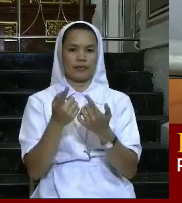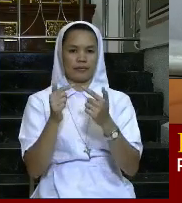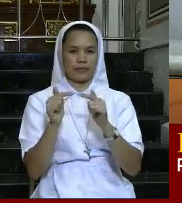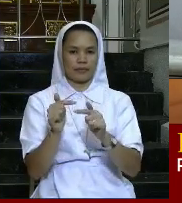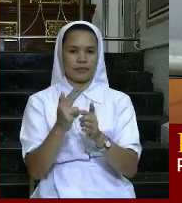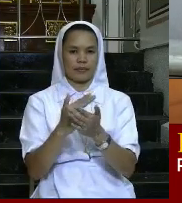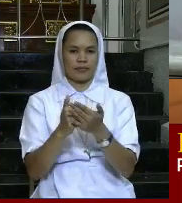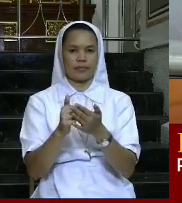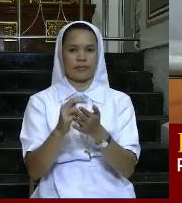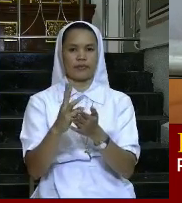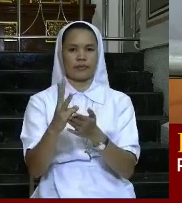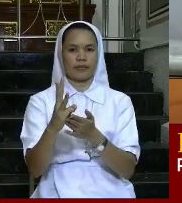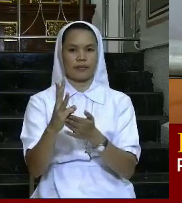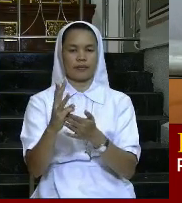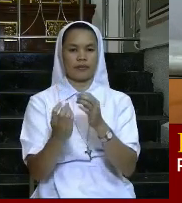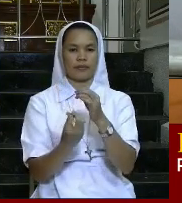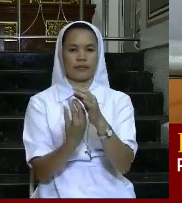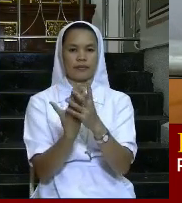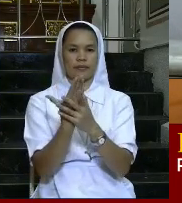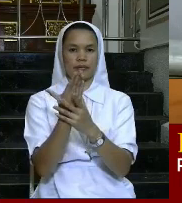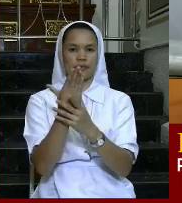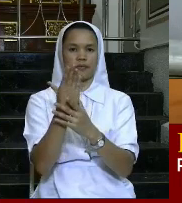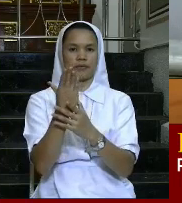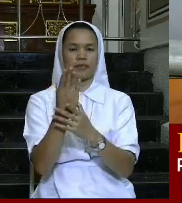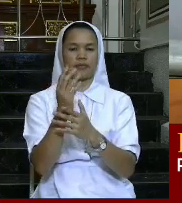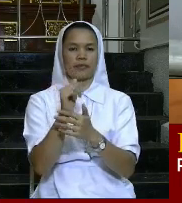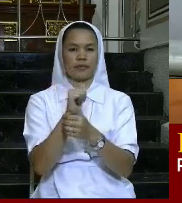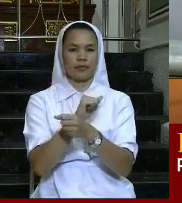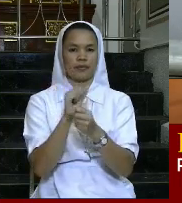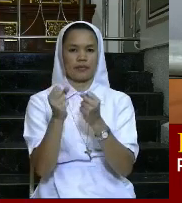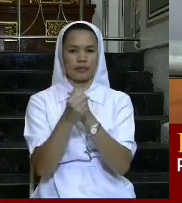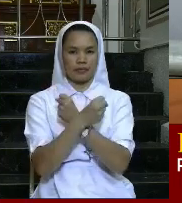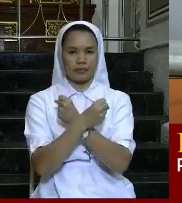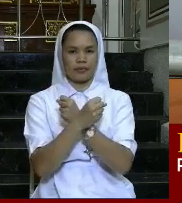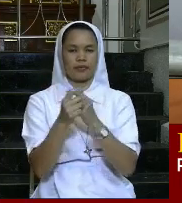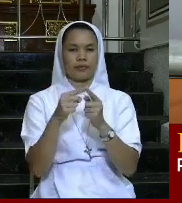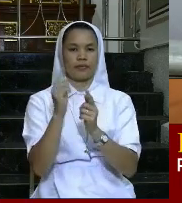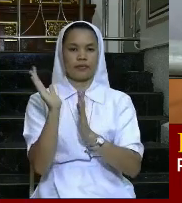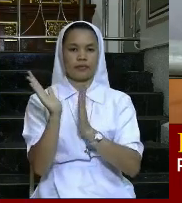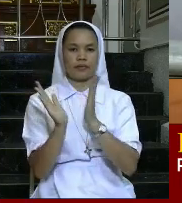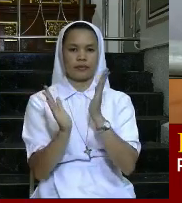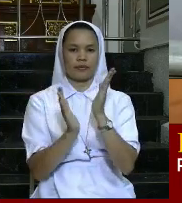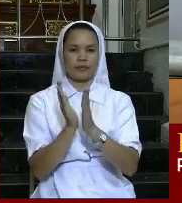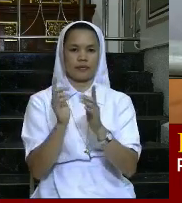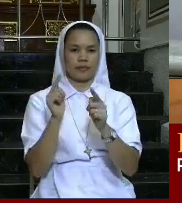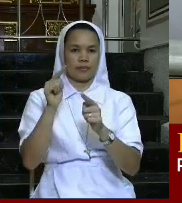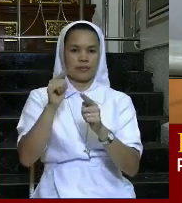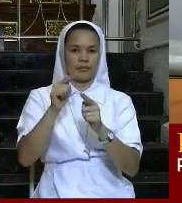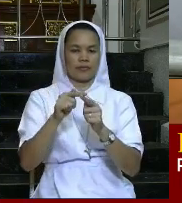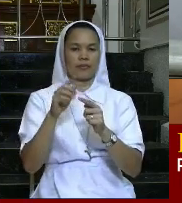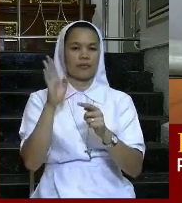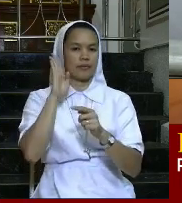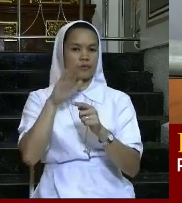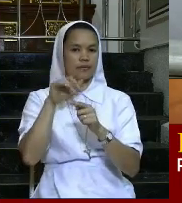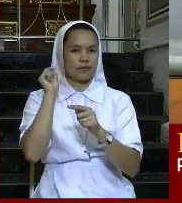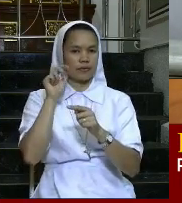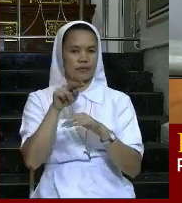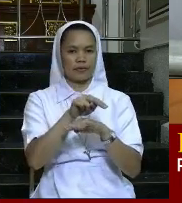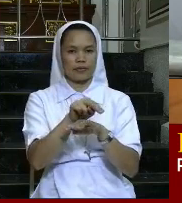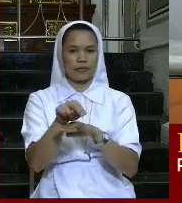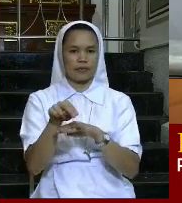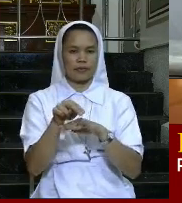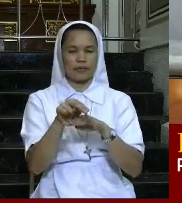Holy Week and grow in unselfish love and dedicated service to our needy brothers and